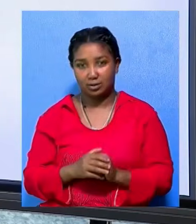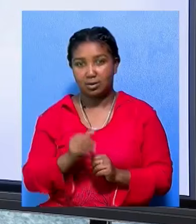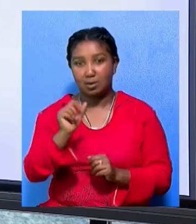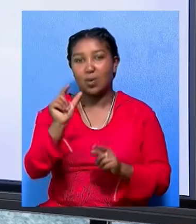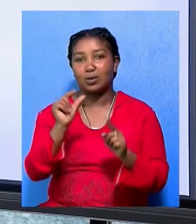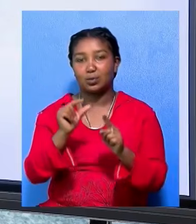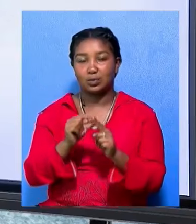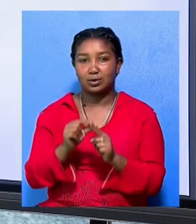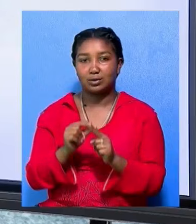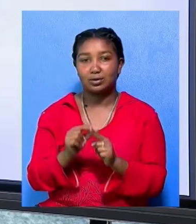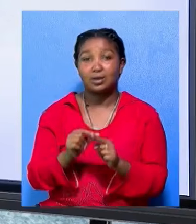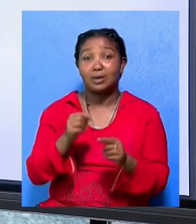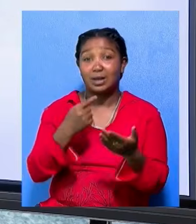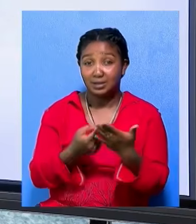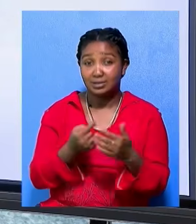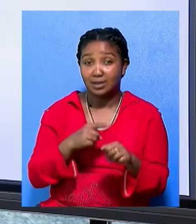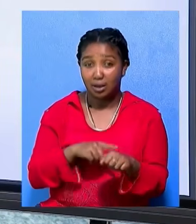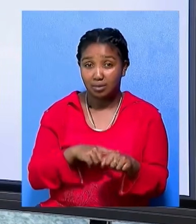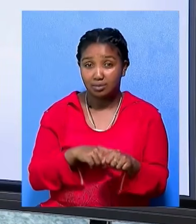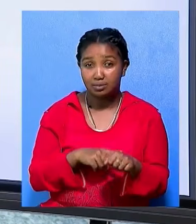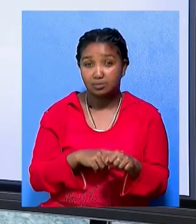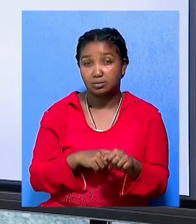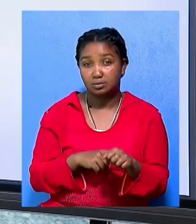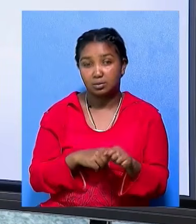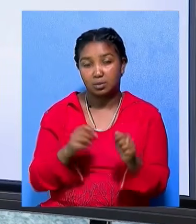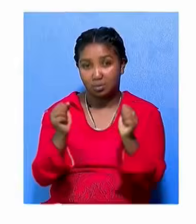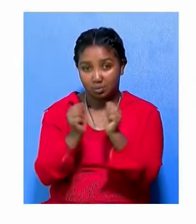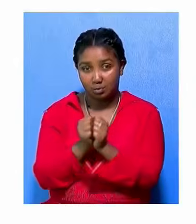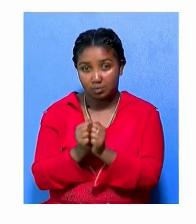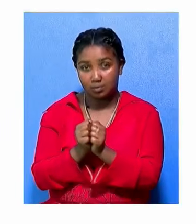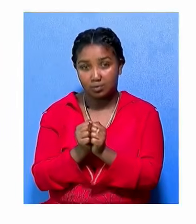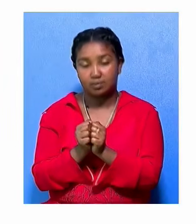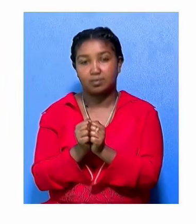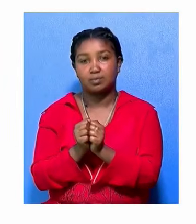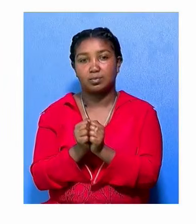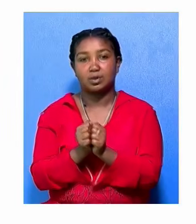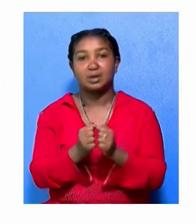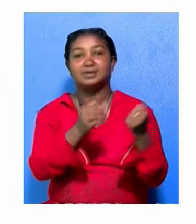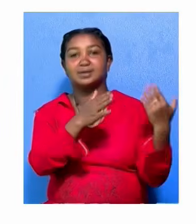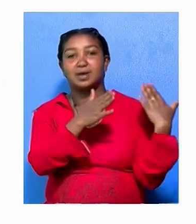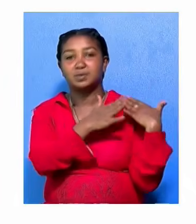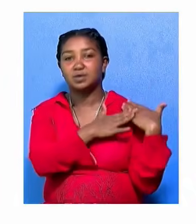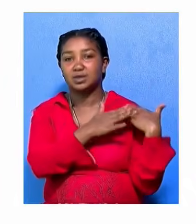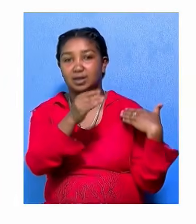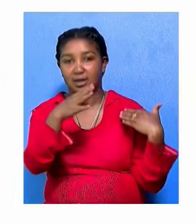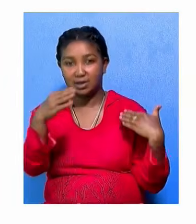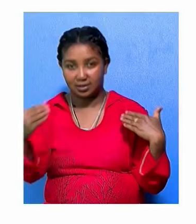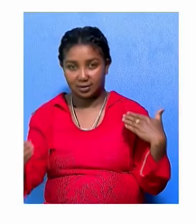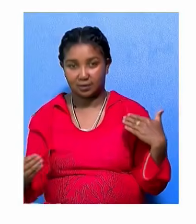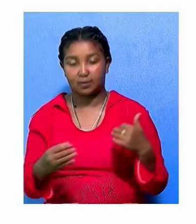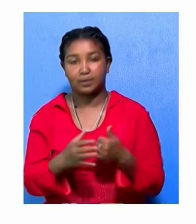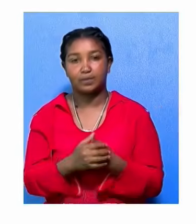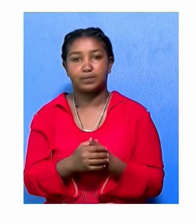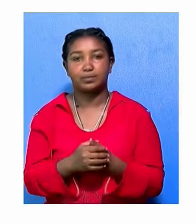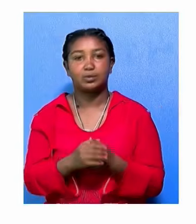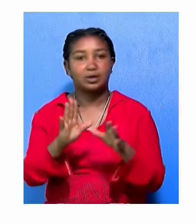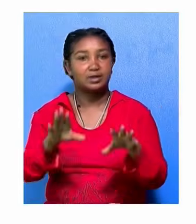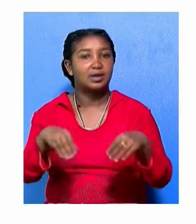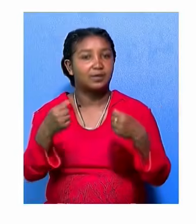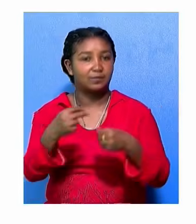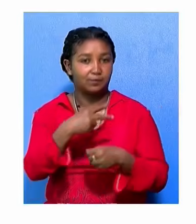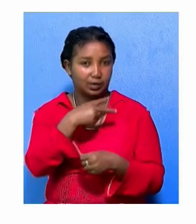one word. At that time, they goes between what? Between subject and the given